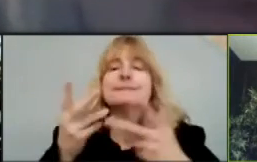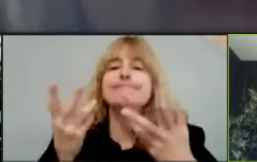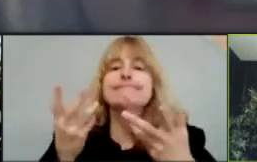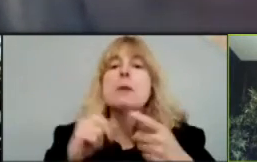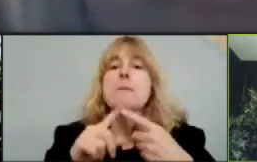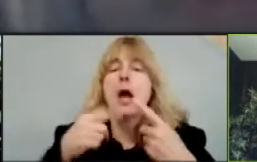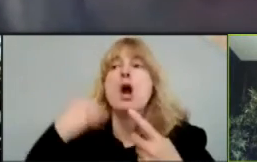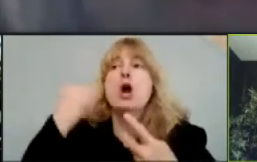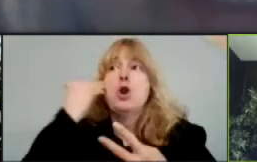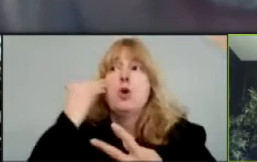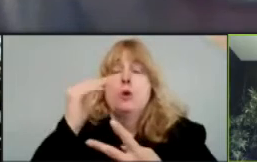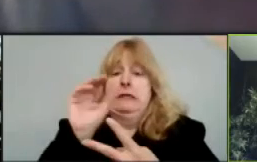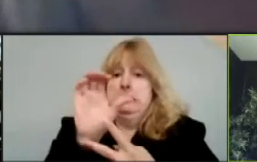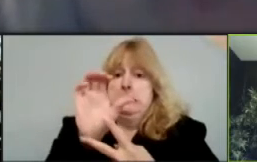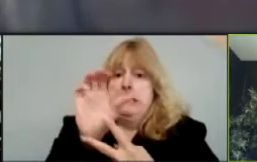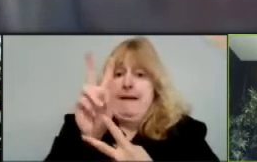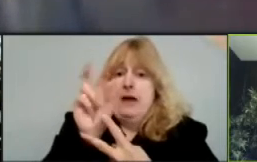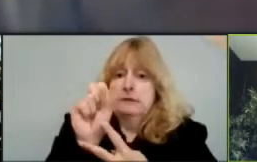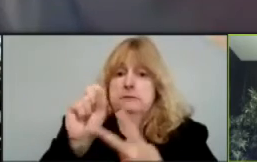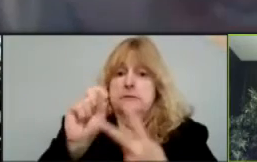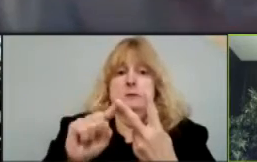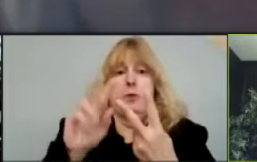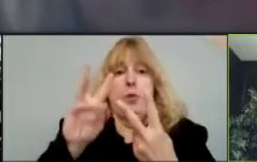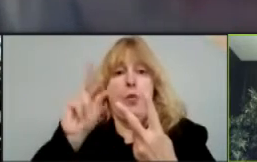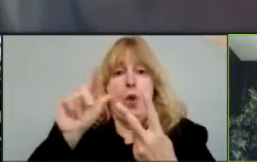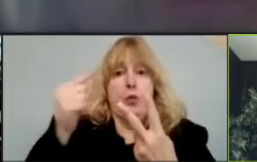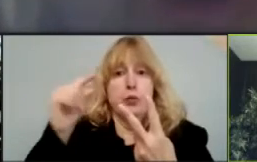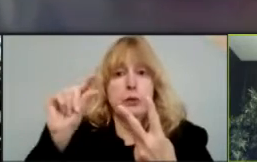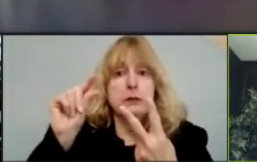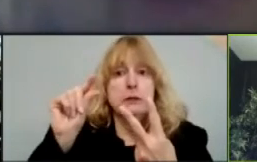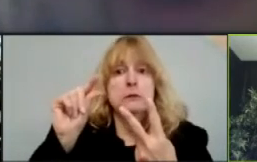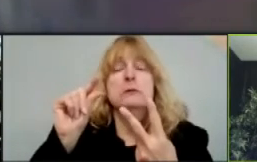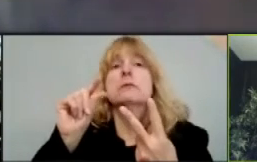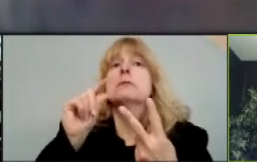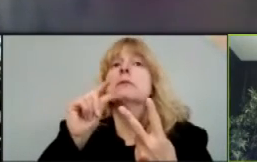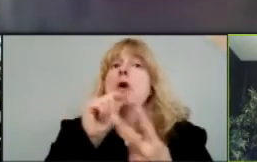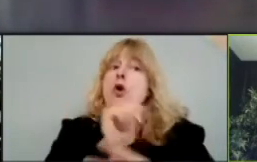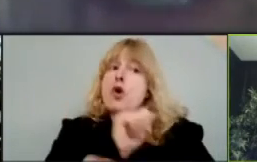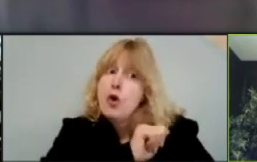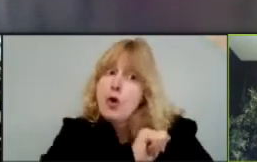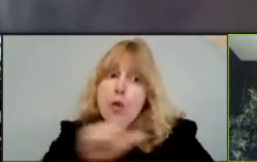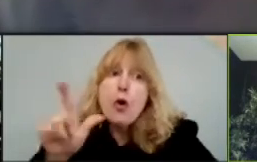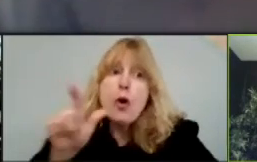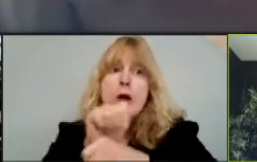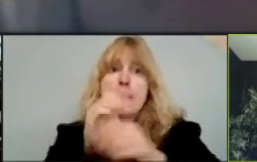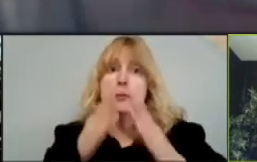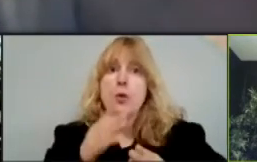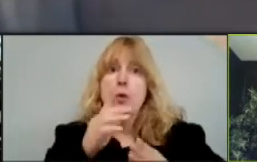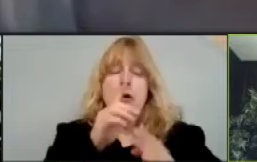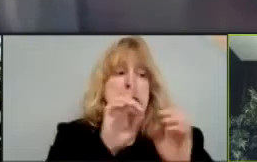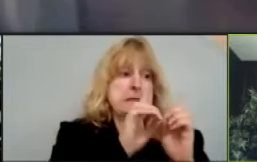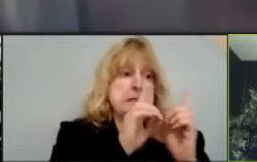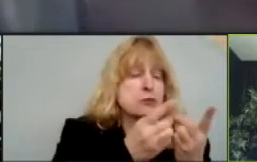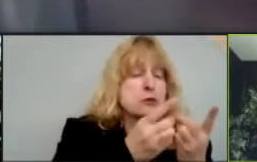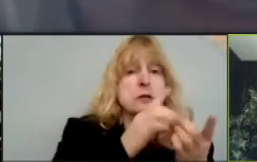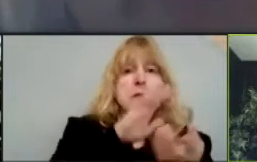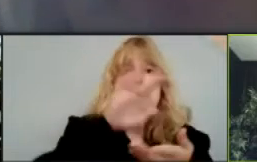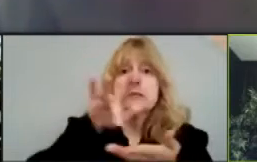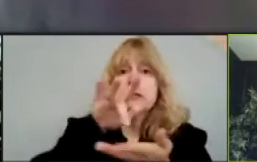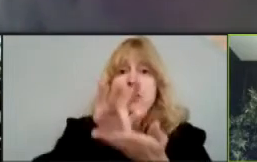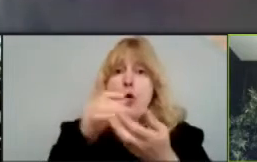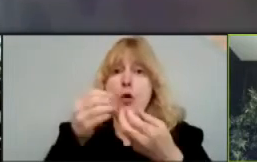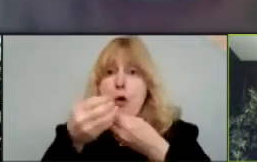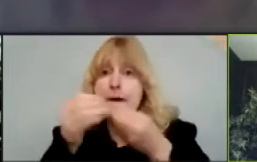and Walgreens. It'll be accessible, to my understanding, to all employees, from district level employees, central office, to school